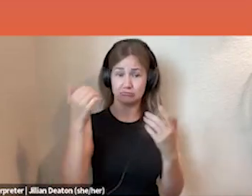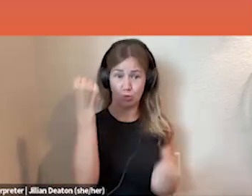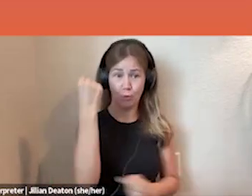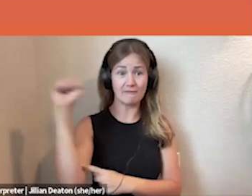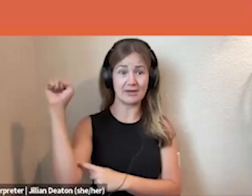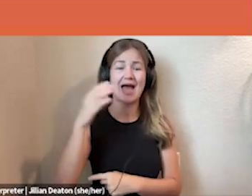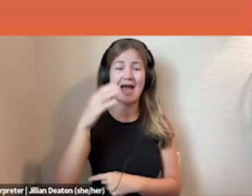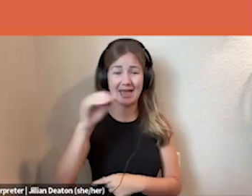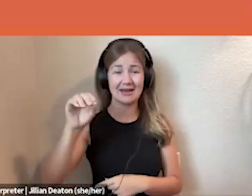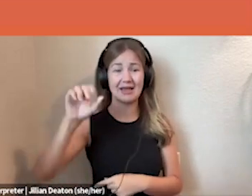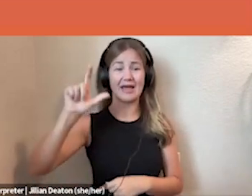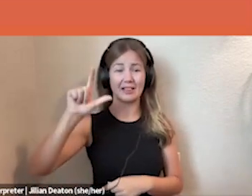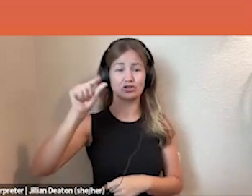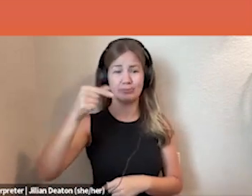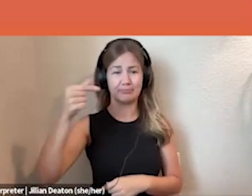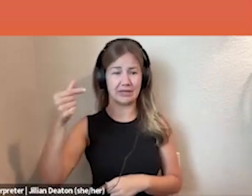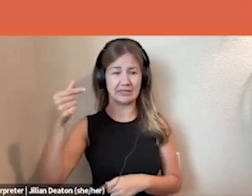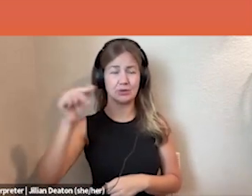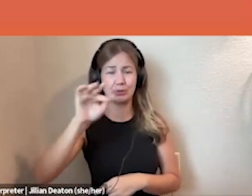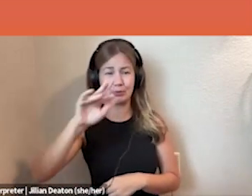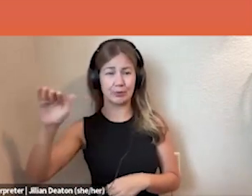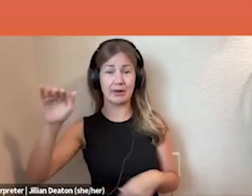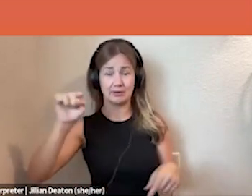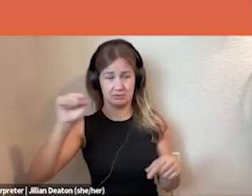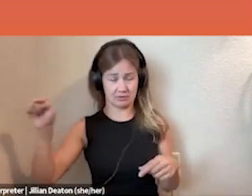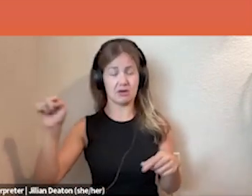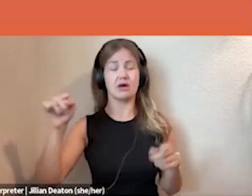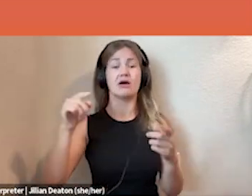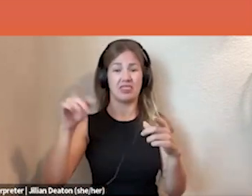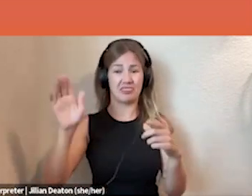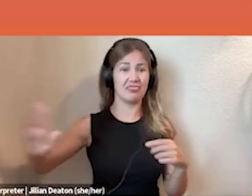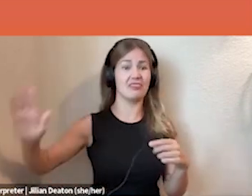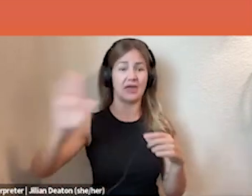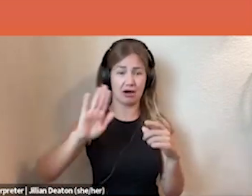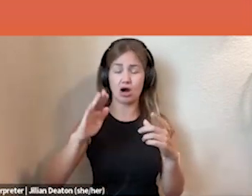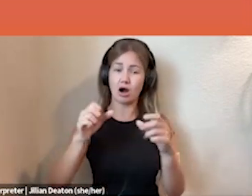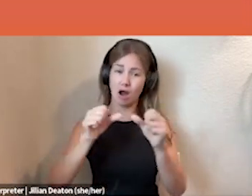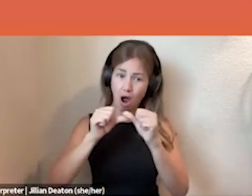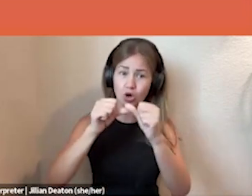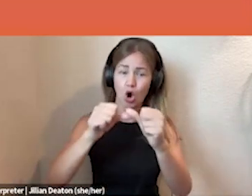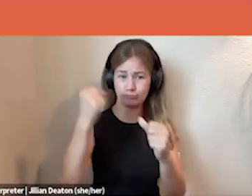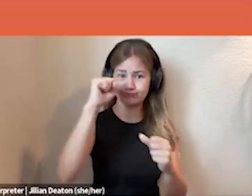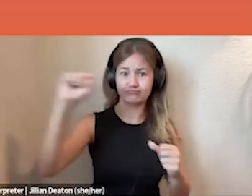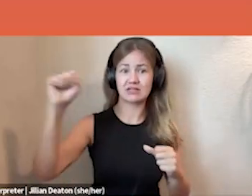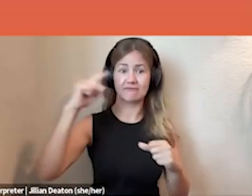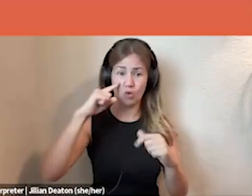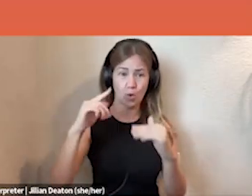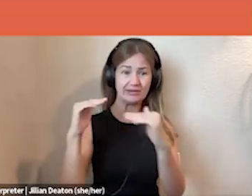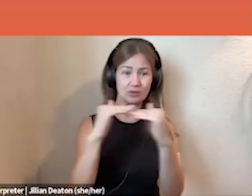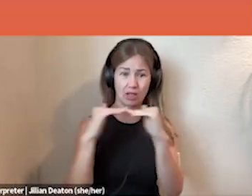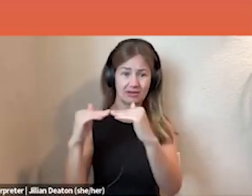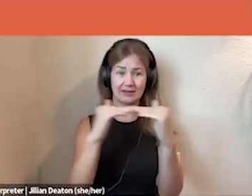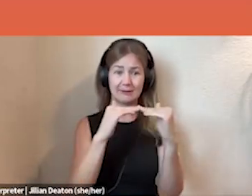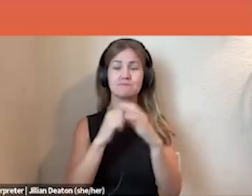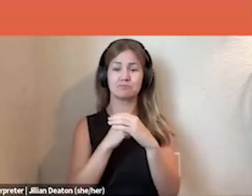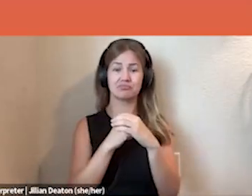LGBTQIA plus fight for queer and trans justice. We recognize that within each of us, history is